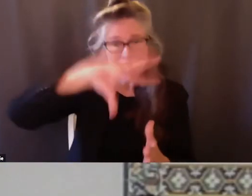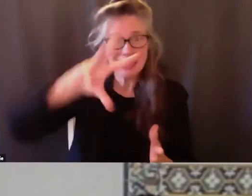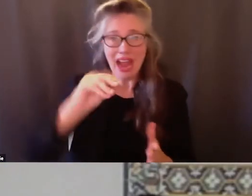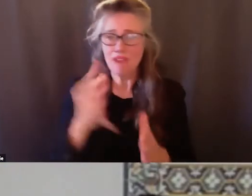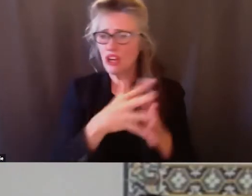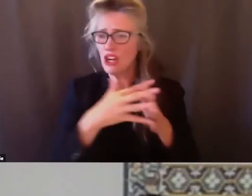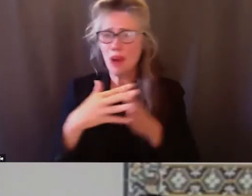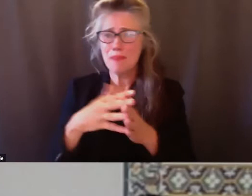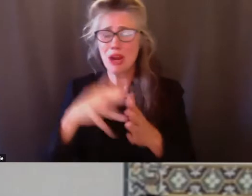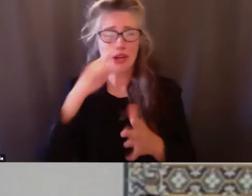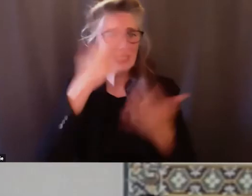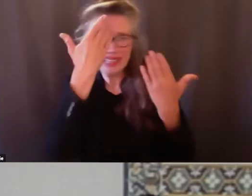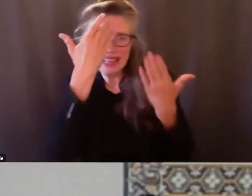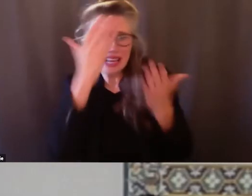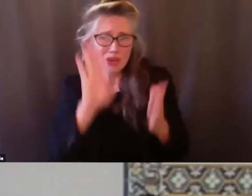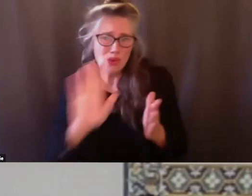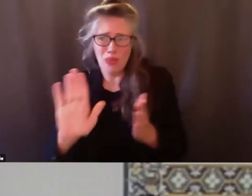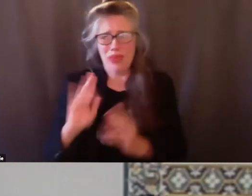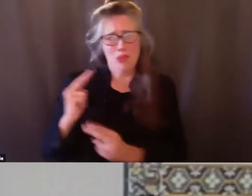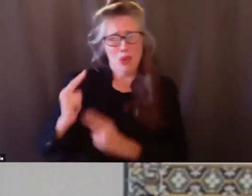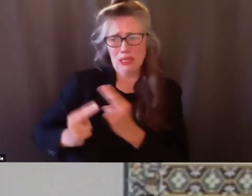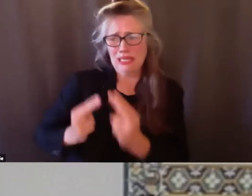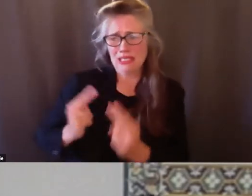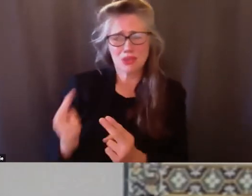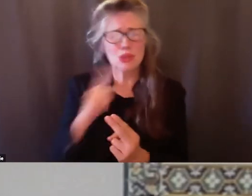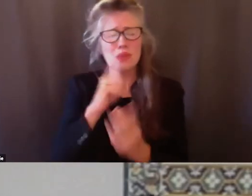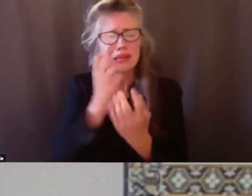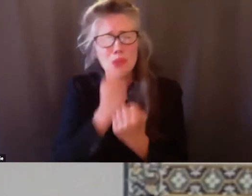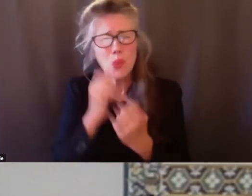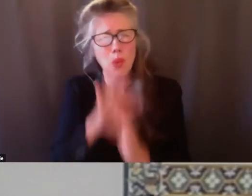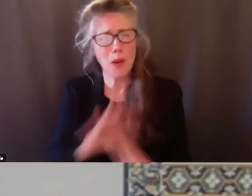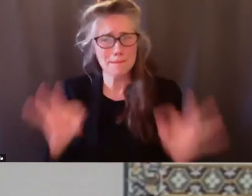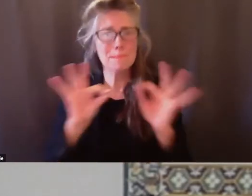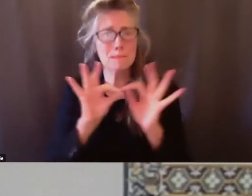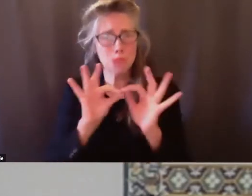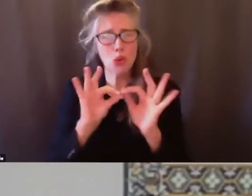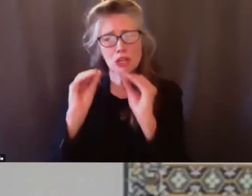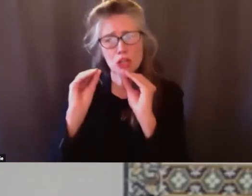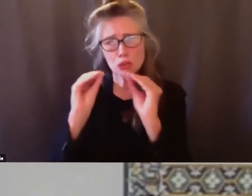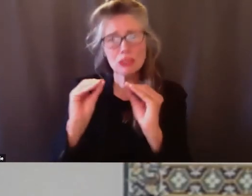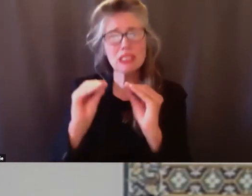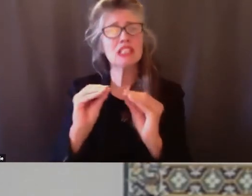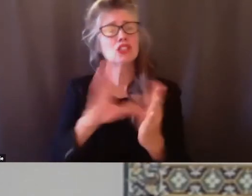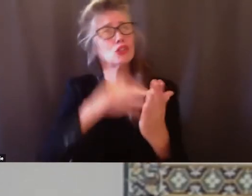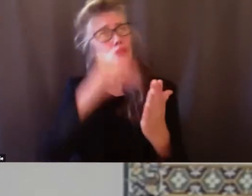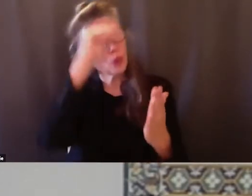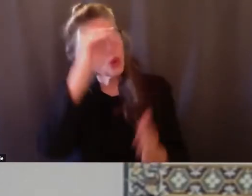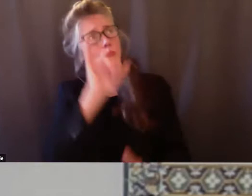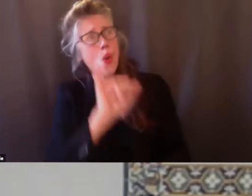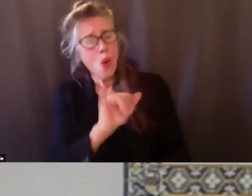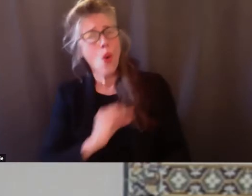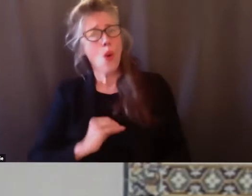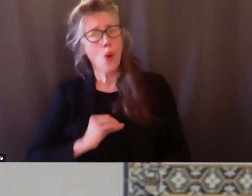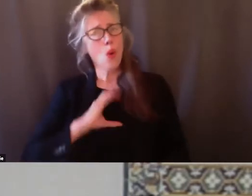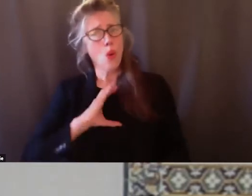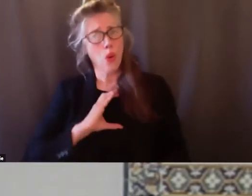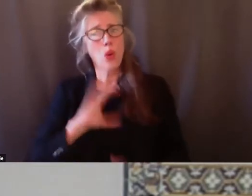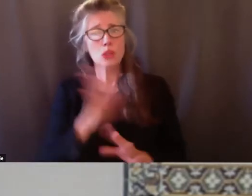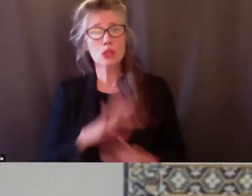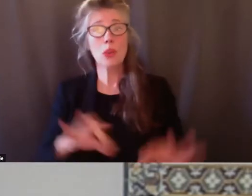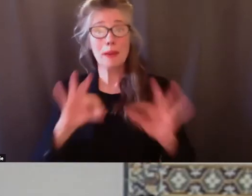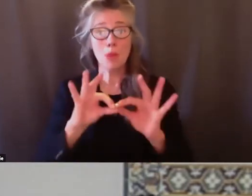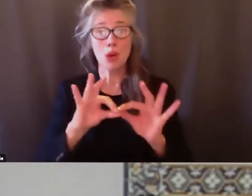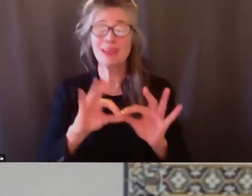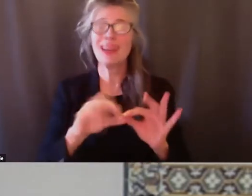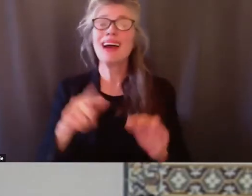the history in terms of that and how critical and how important it is. So I look forward to what we're going to do with that. So it's still there. I encourage